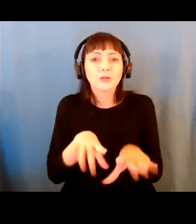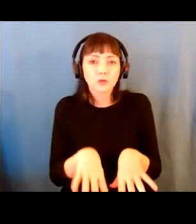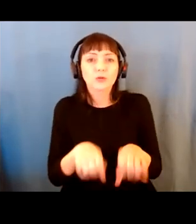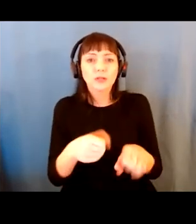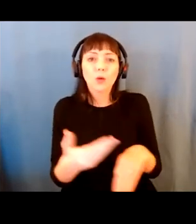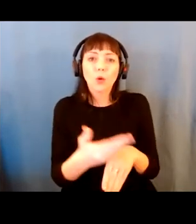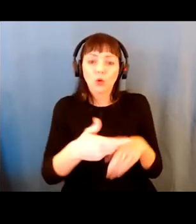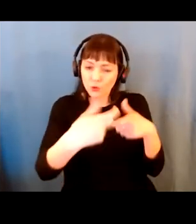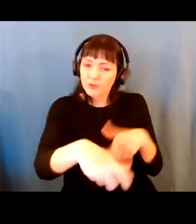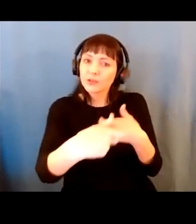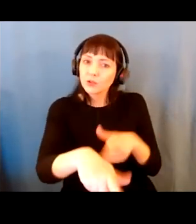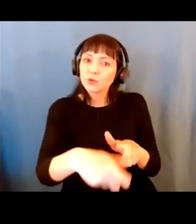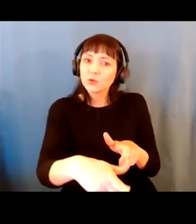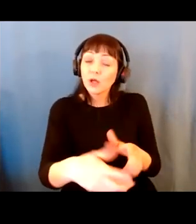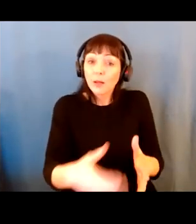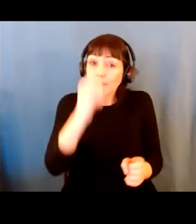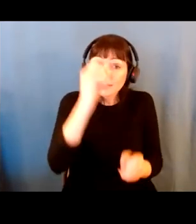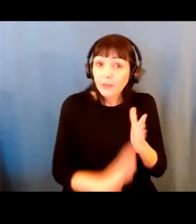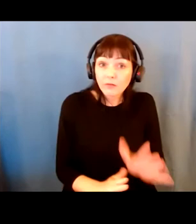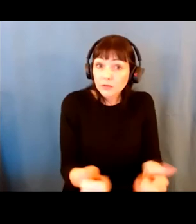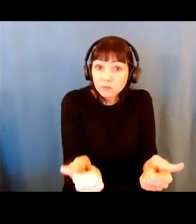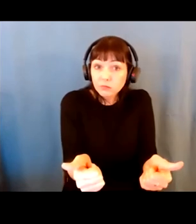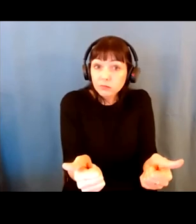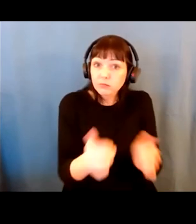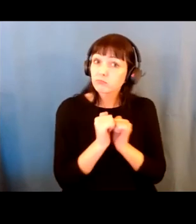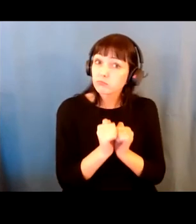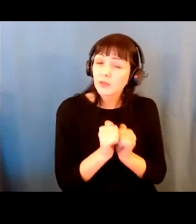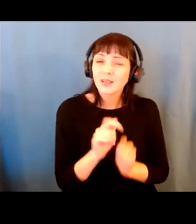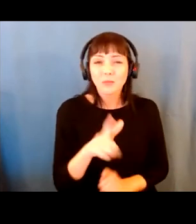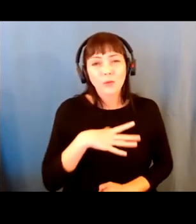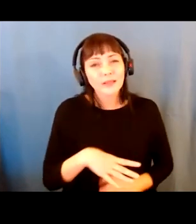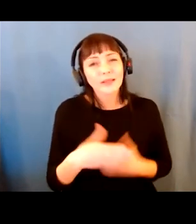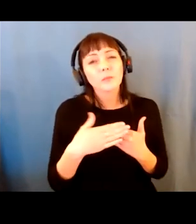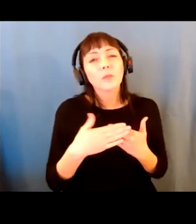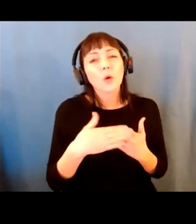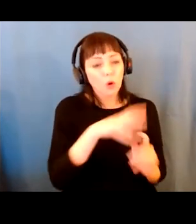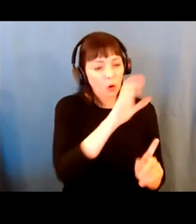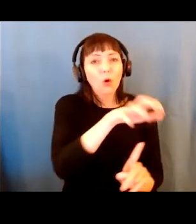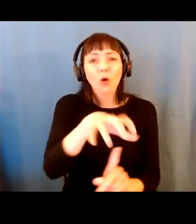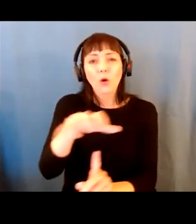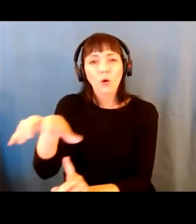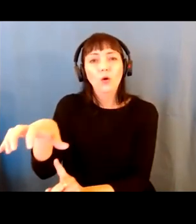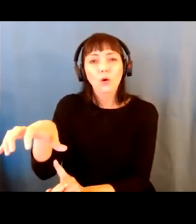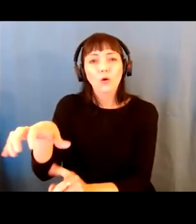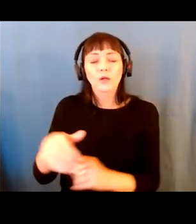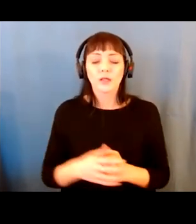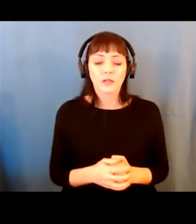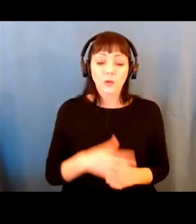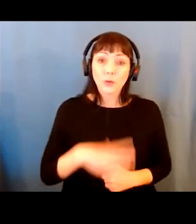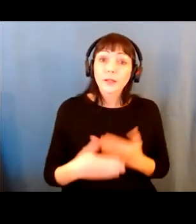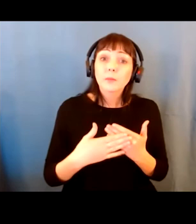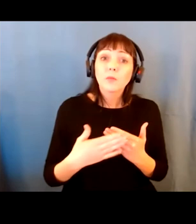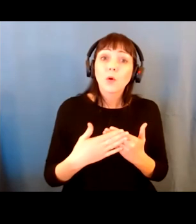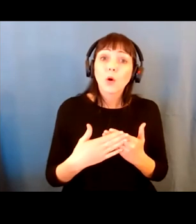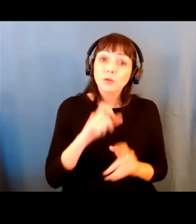changing, and I'm grateful for that experience. But, you know, we need far more like that. We need far more disabled